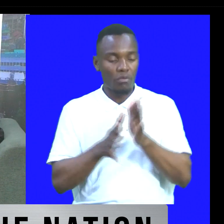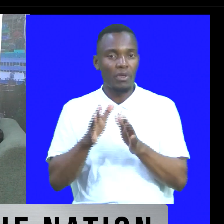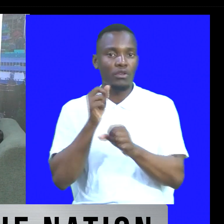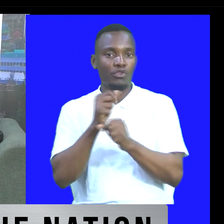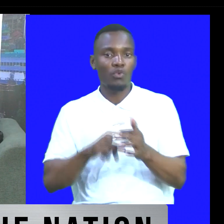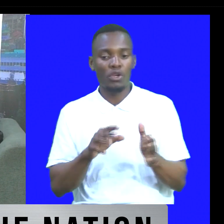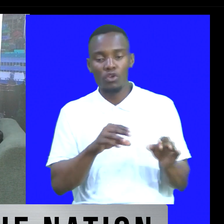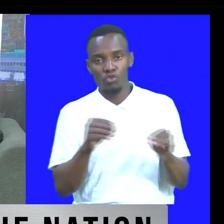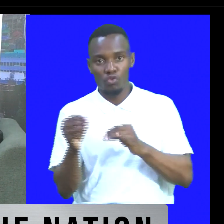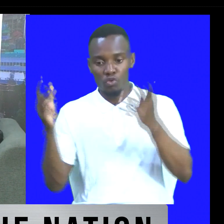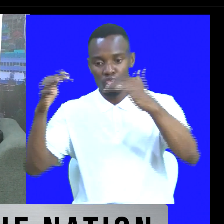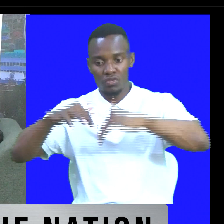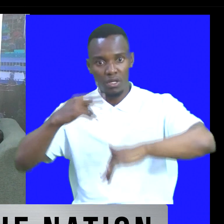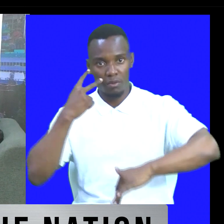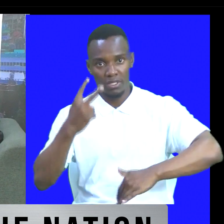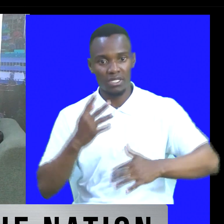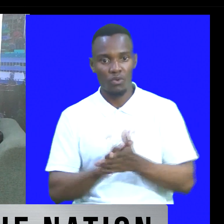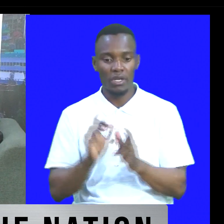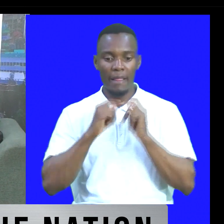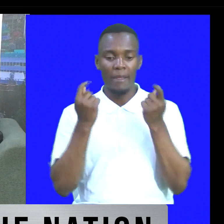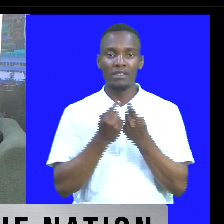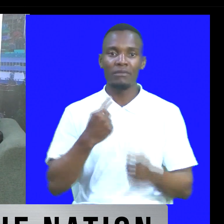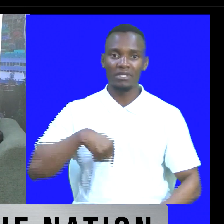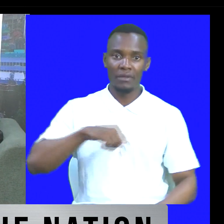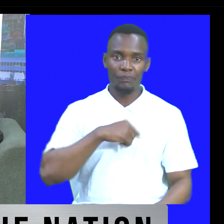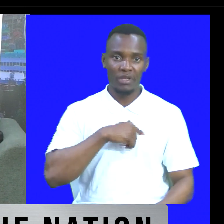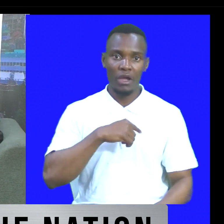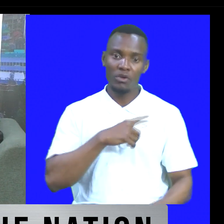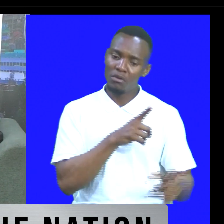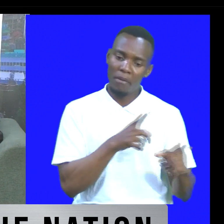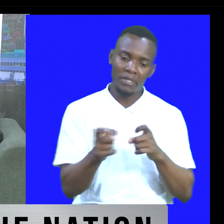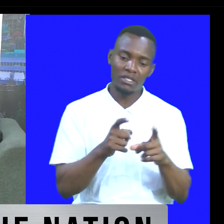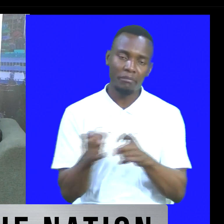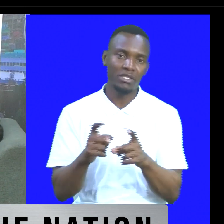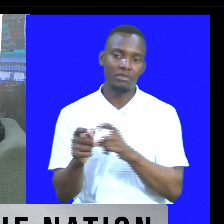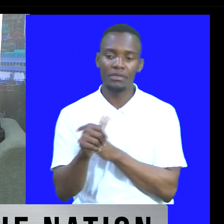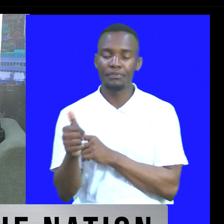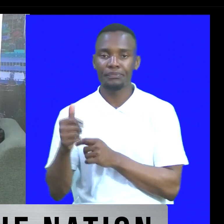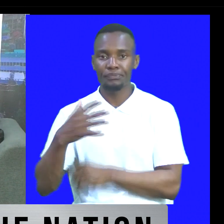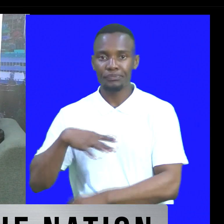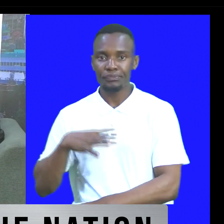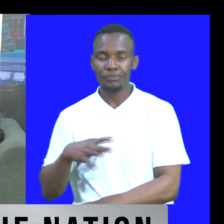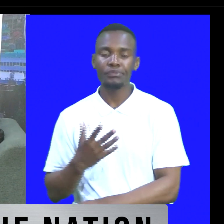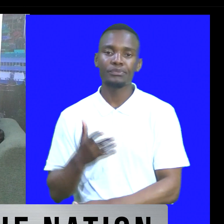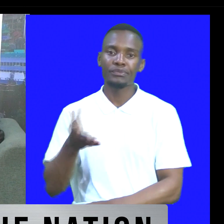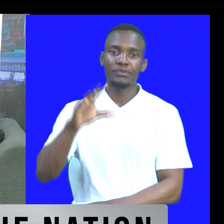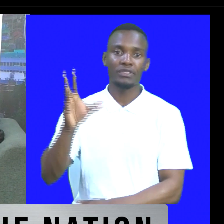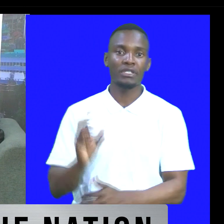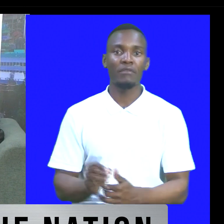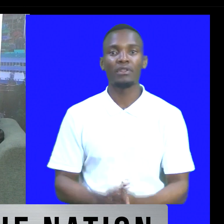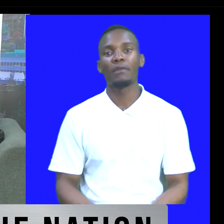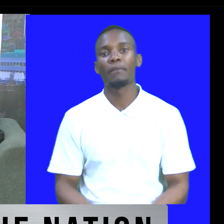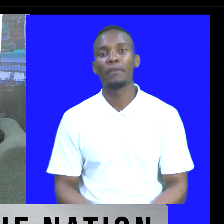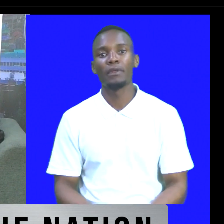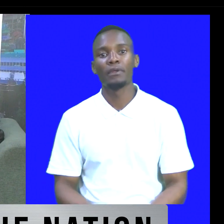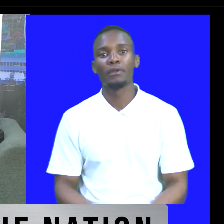these stadiums and Right. to see our team beating other teams in the rest of Africa. Definitely, that's a pressure